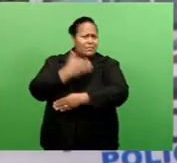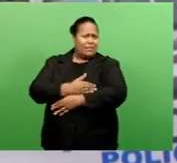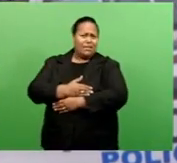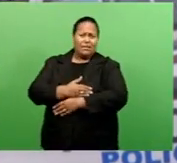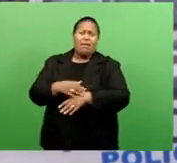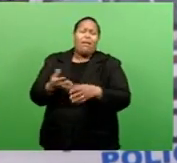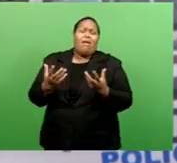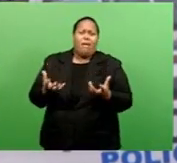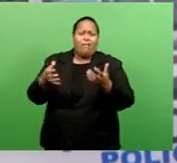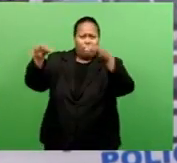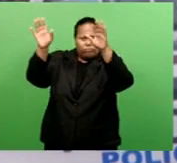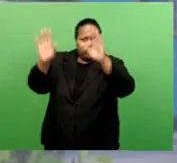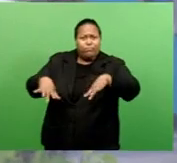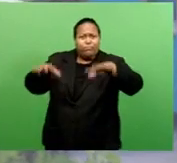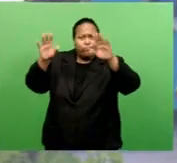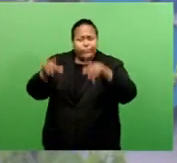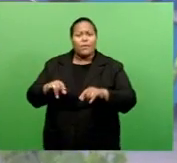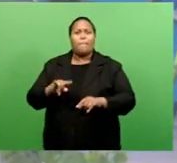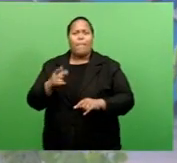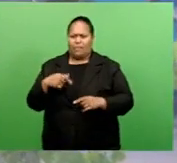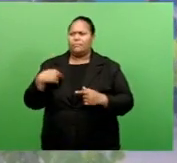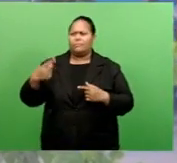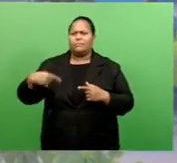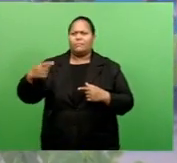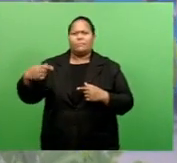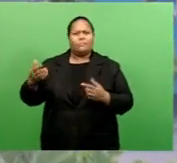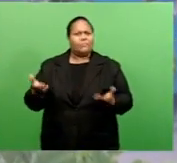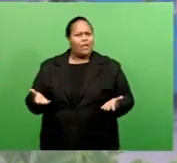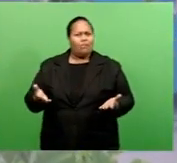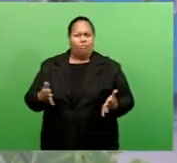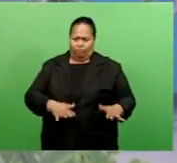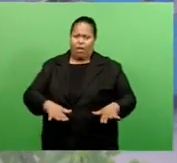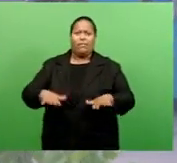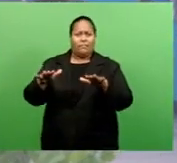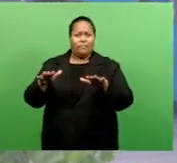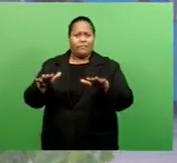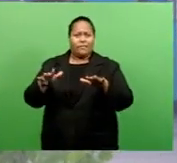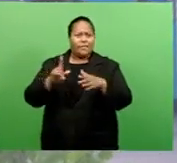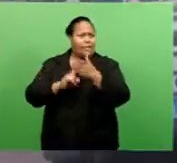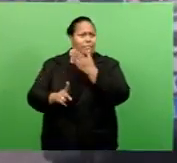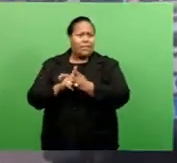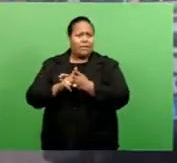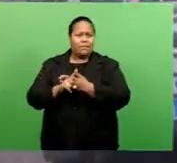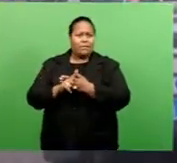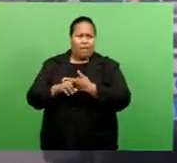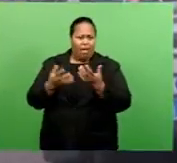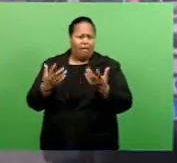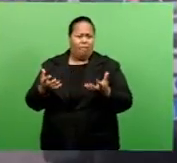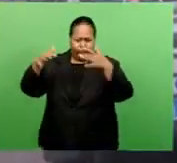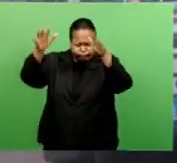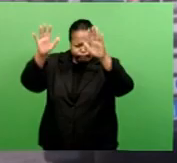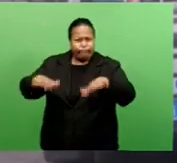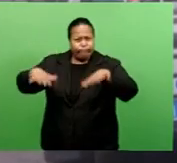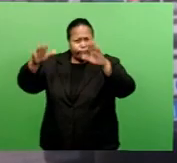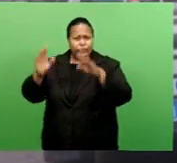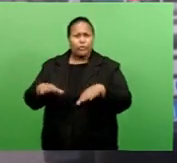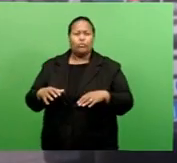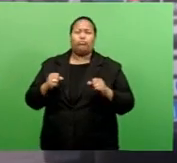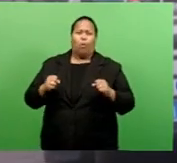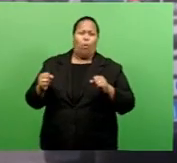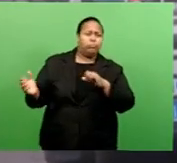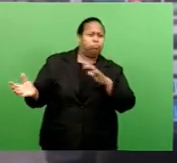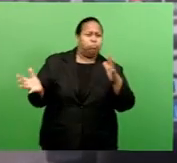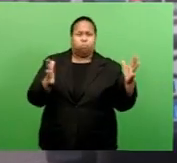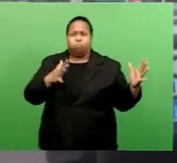still going. Was flood, heavy rain, was strong windy,